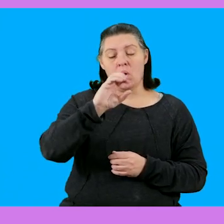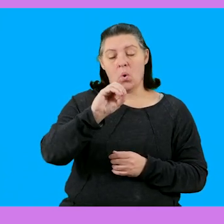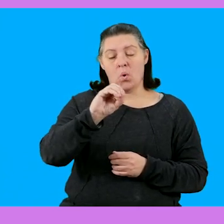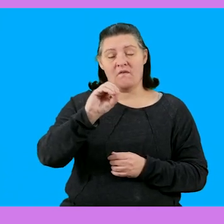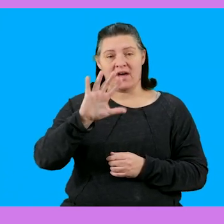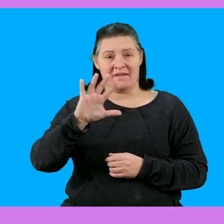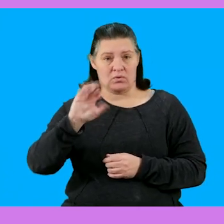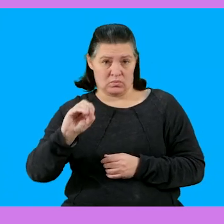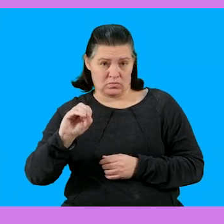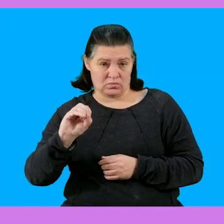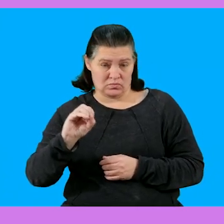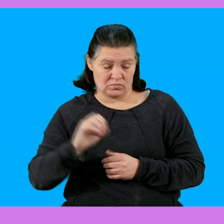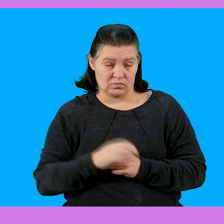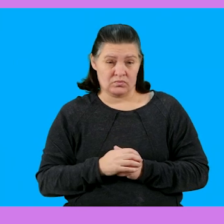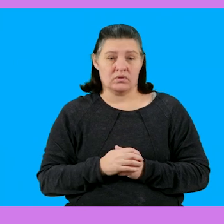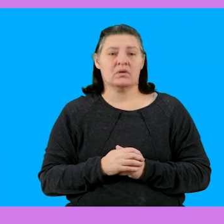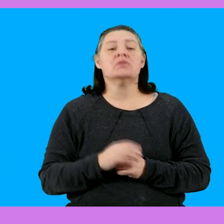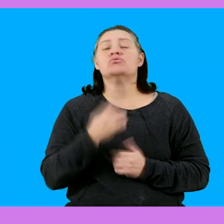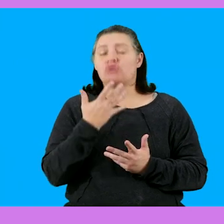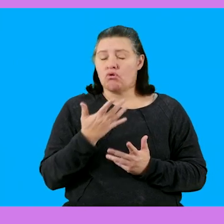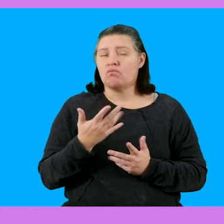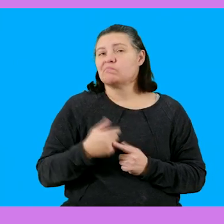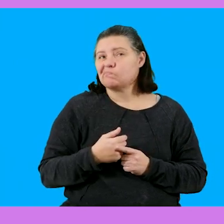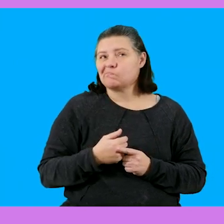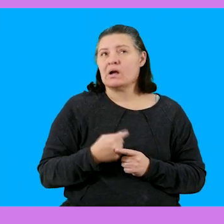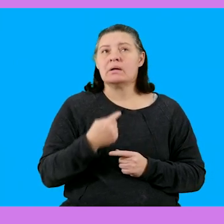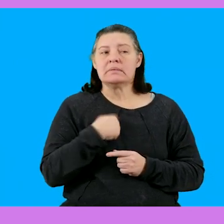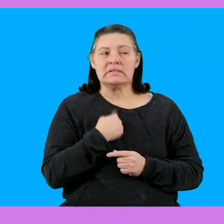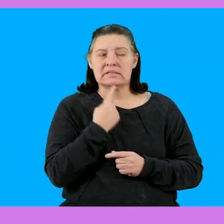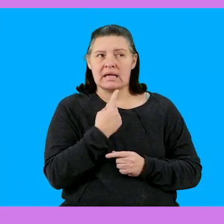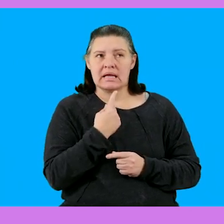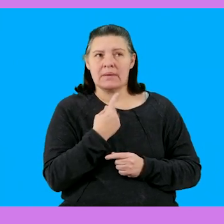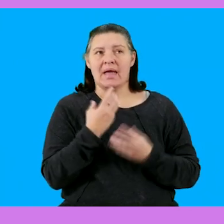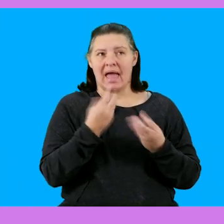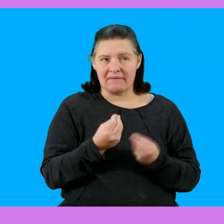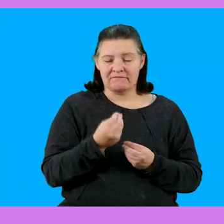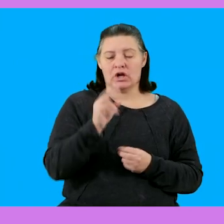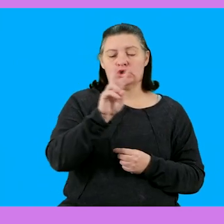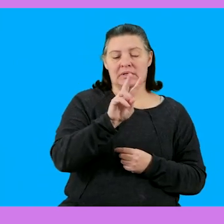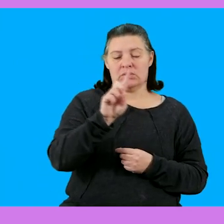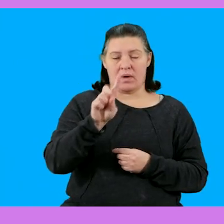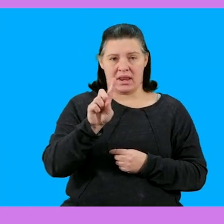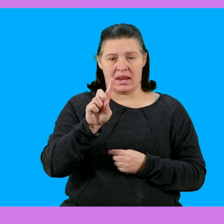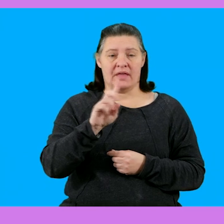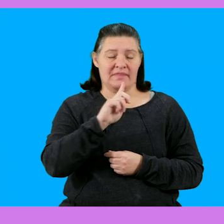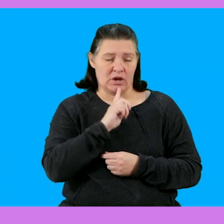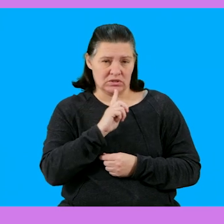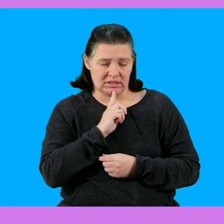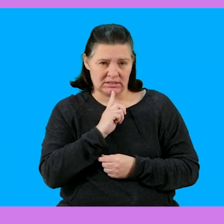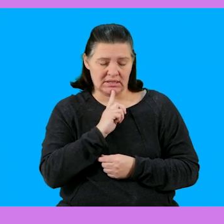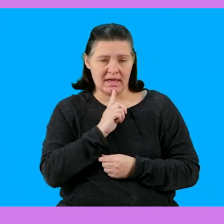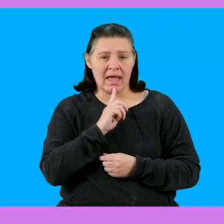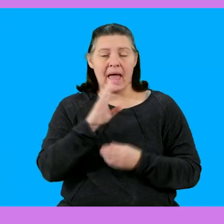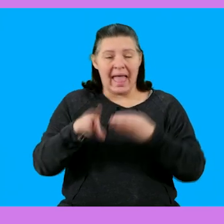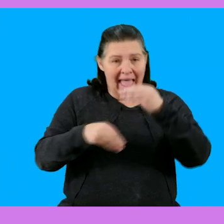1,050 rand. That's the interest I'll earn now. So now I go and I say, okay, I have the 21,000,